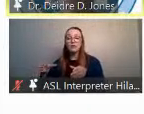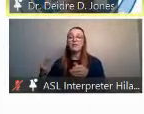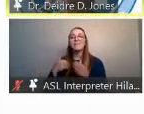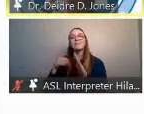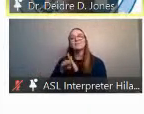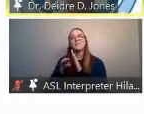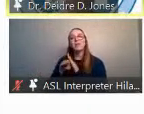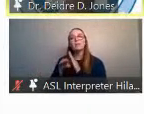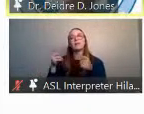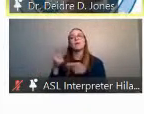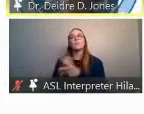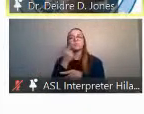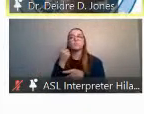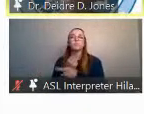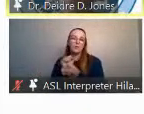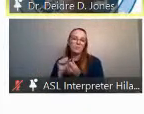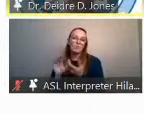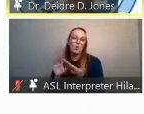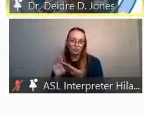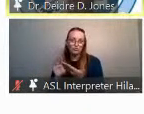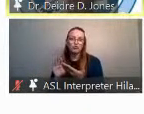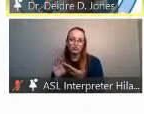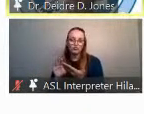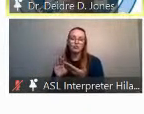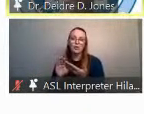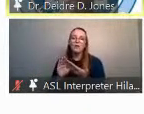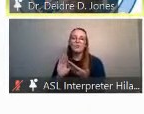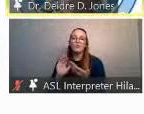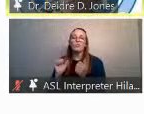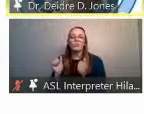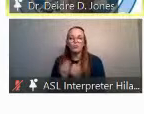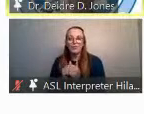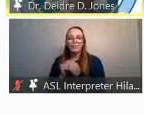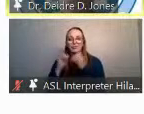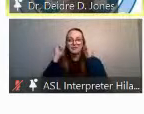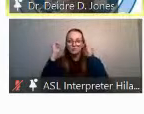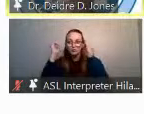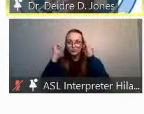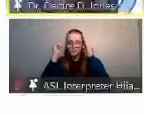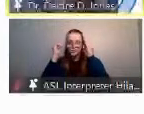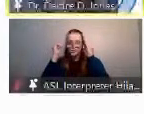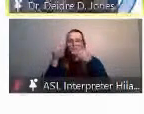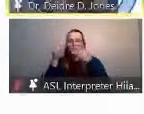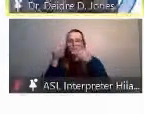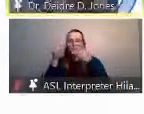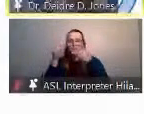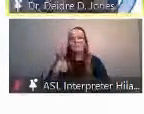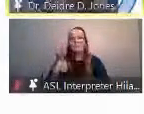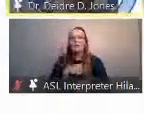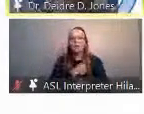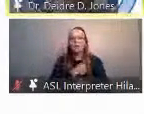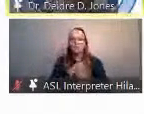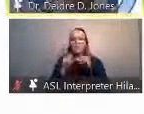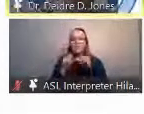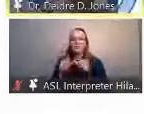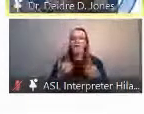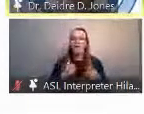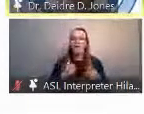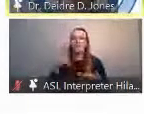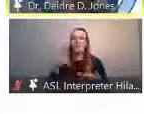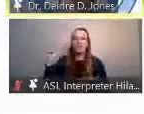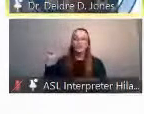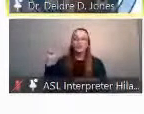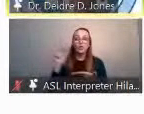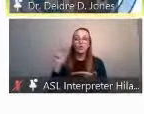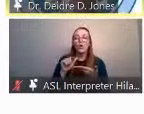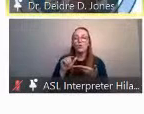appropriate approach to how we instruct children, and making sure that we do maintain those low ratios, and we don't just